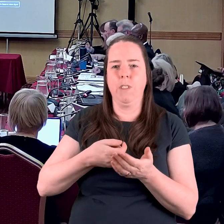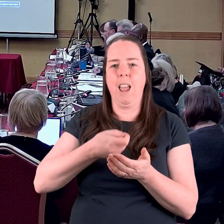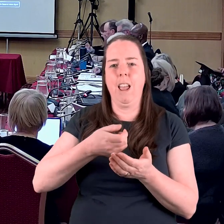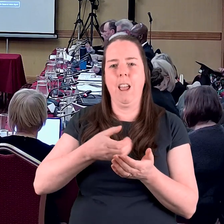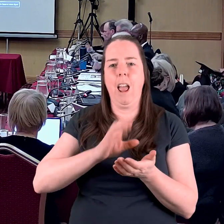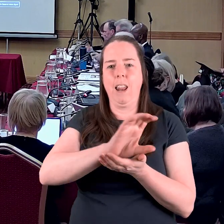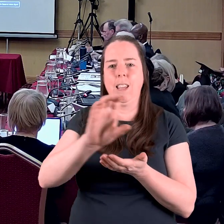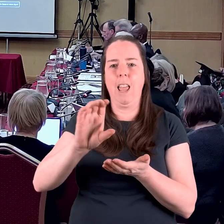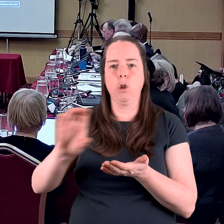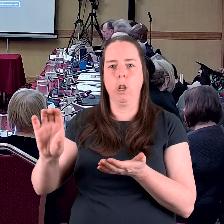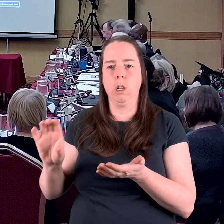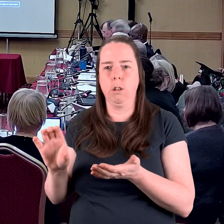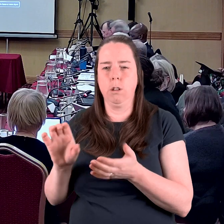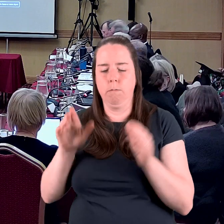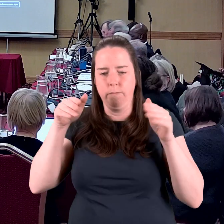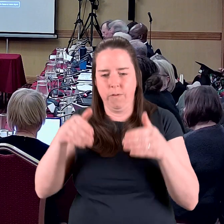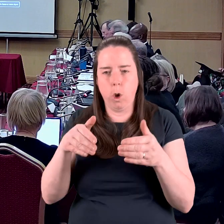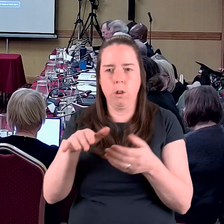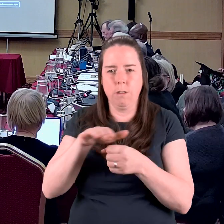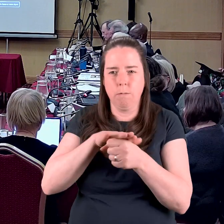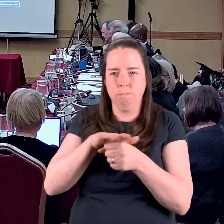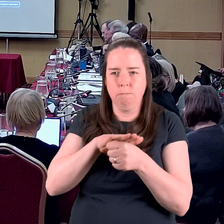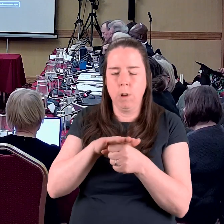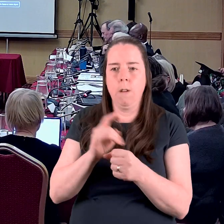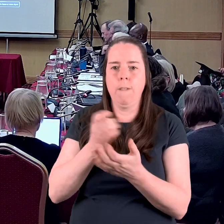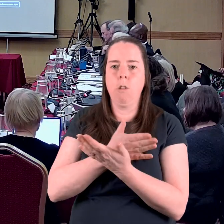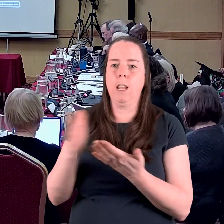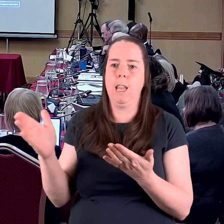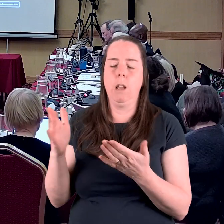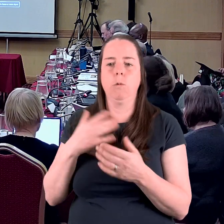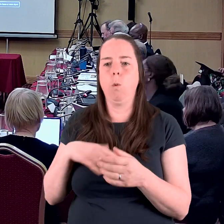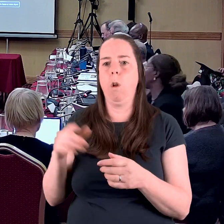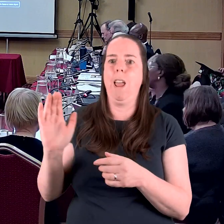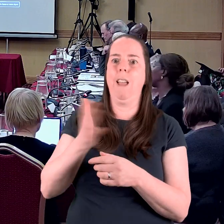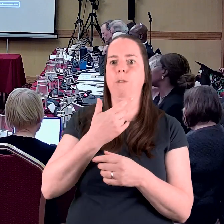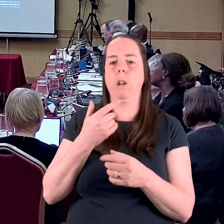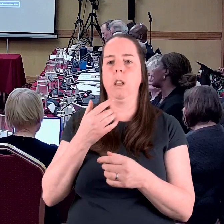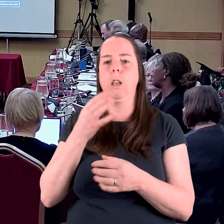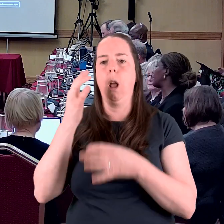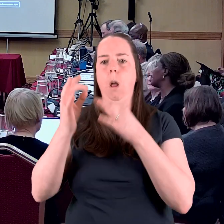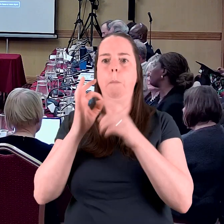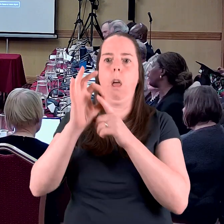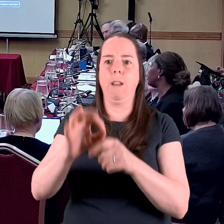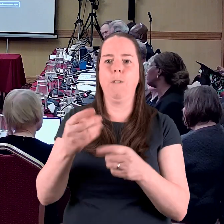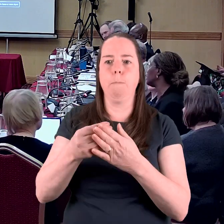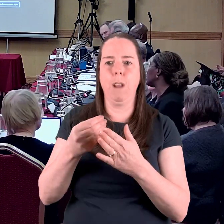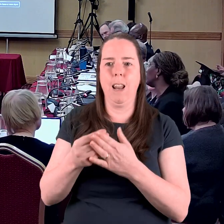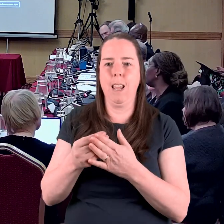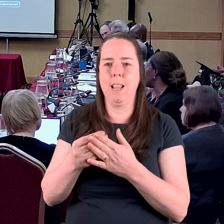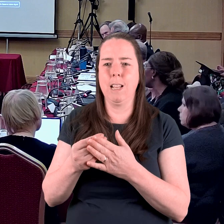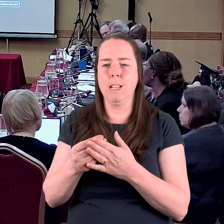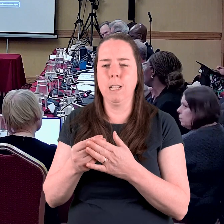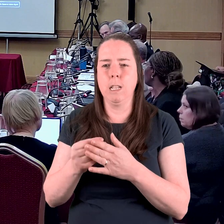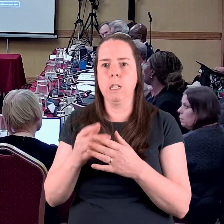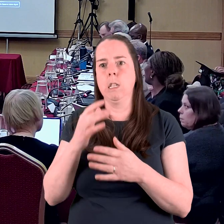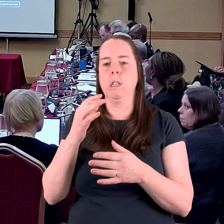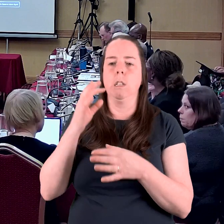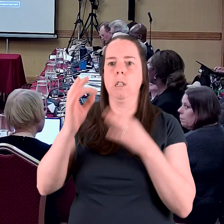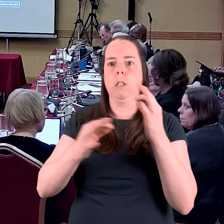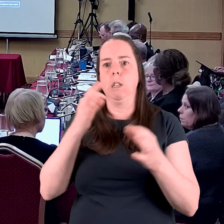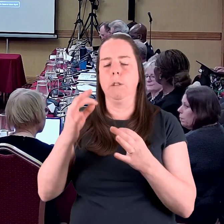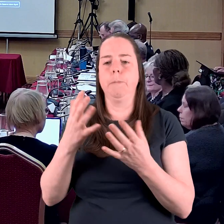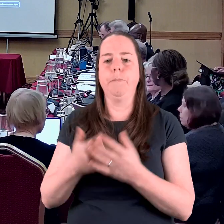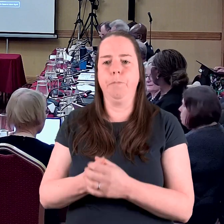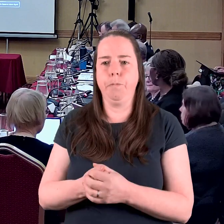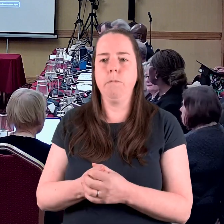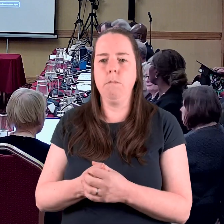the allocation was concentrated at place. We are also clear that we don't just want everybody applying for the money without having